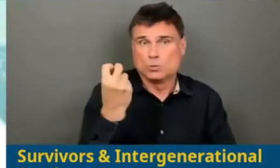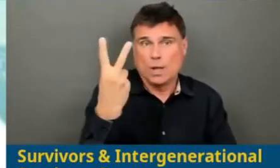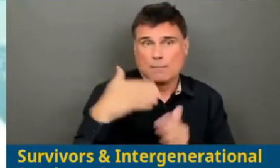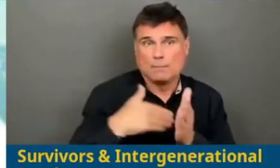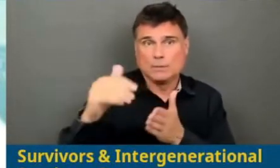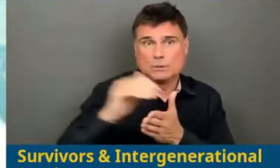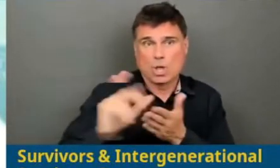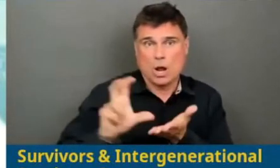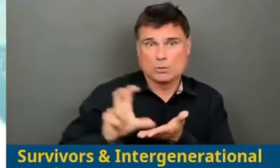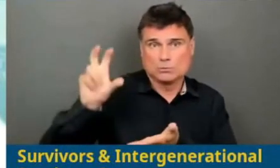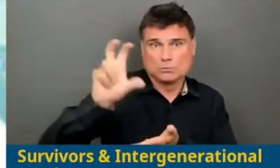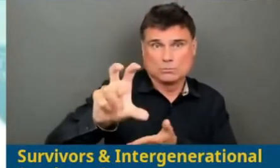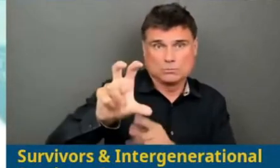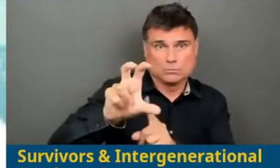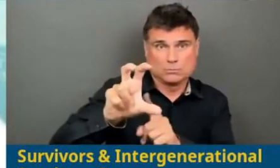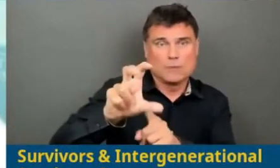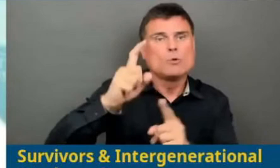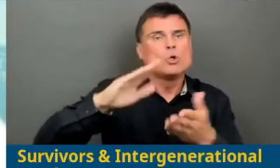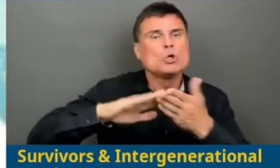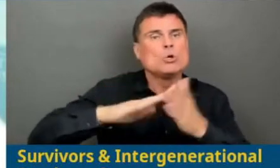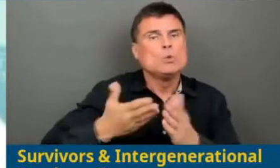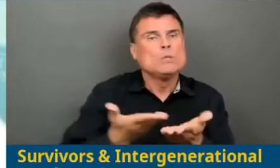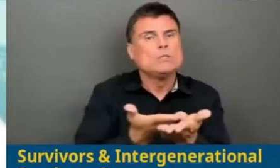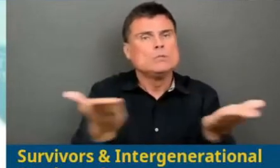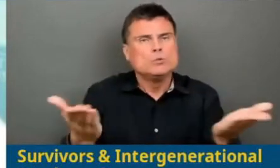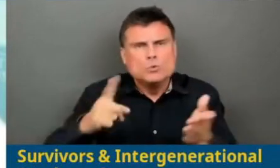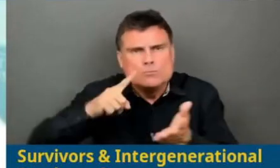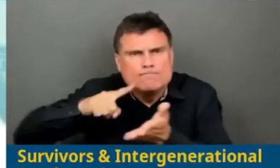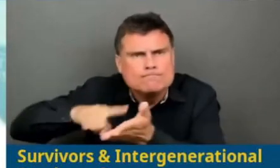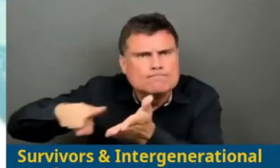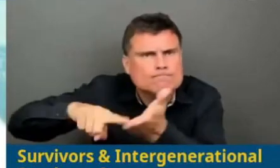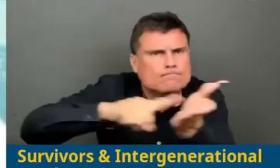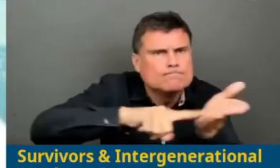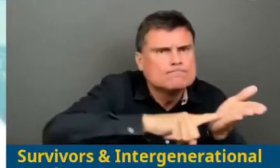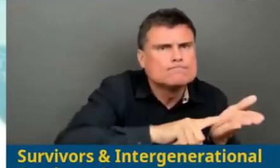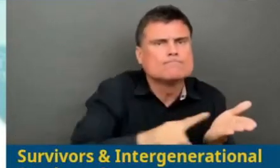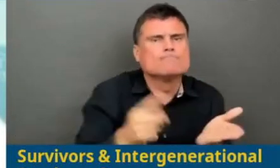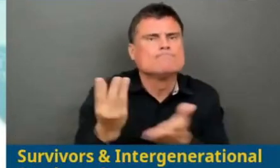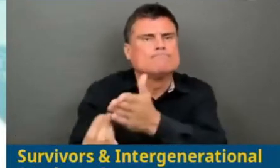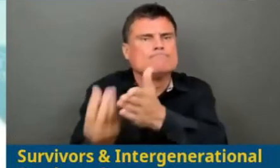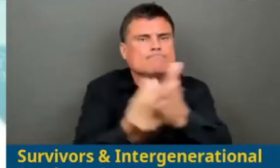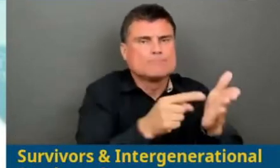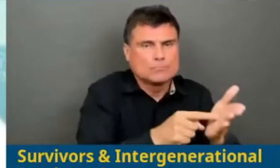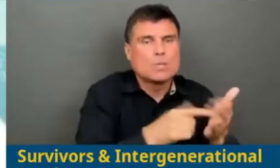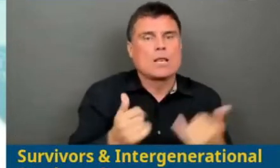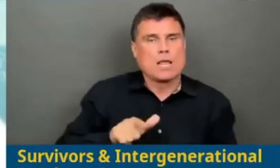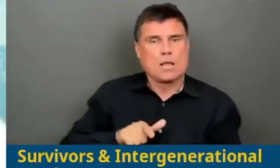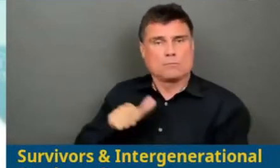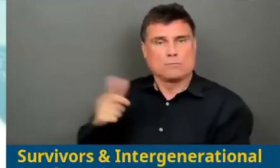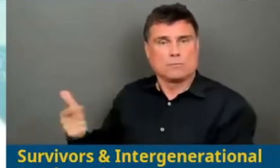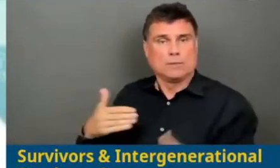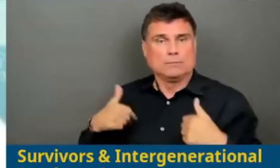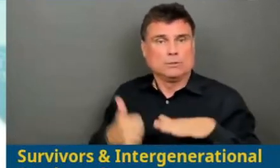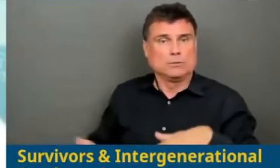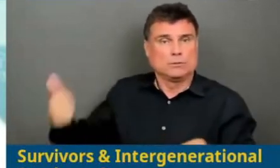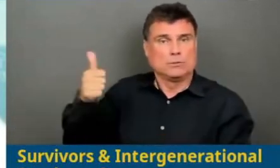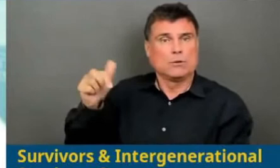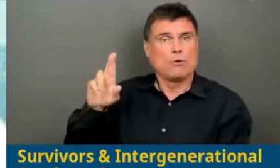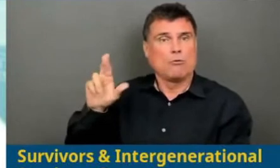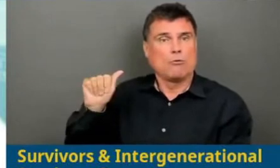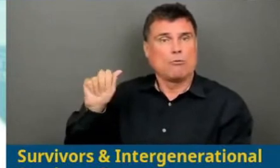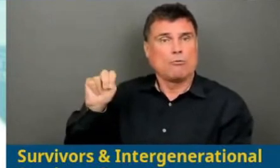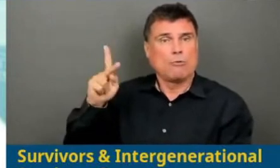schools. I would now like to invite my colleague, Minister Rankin, Minister of